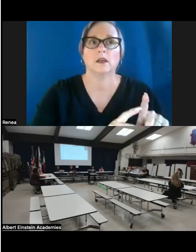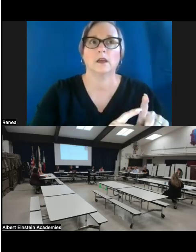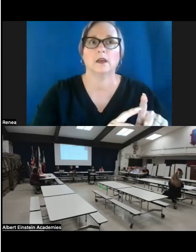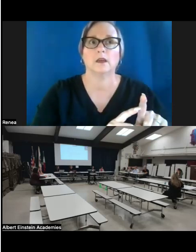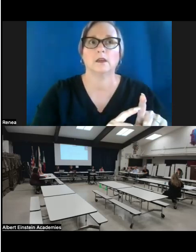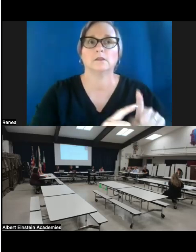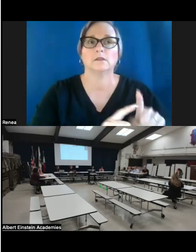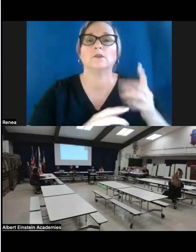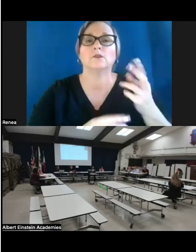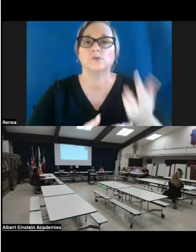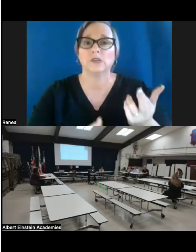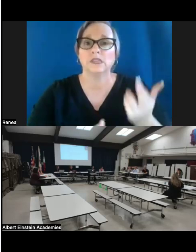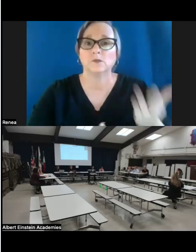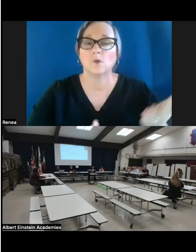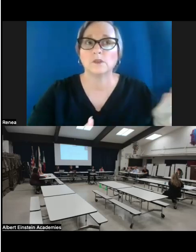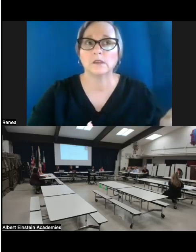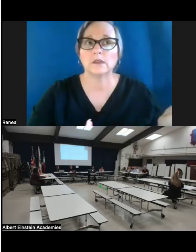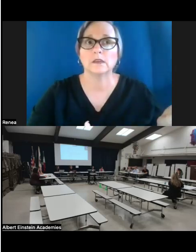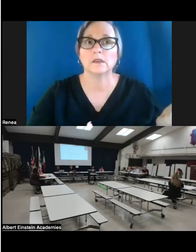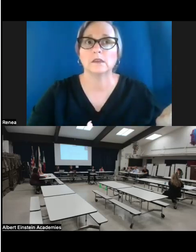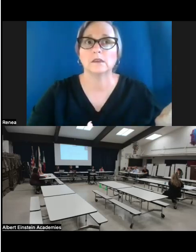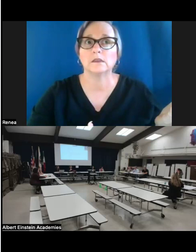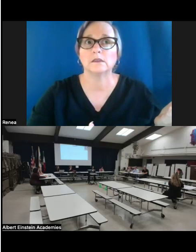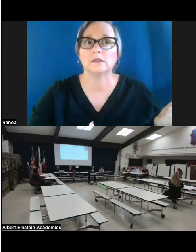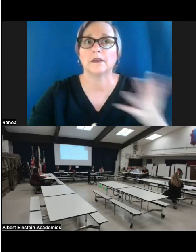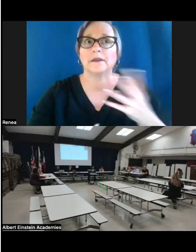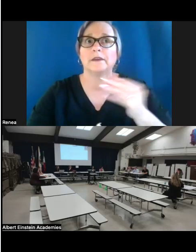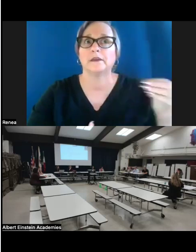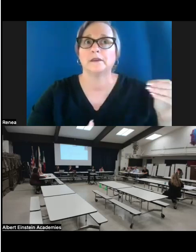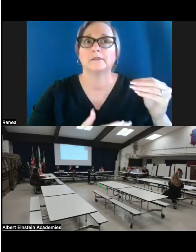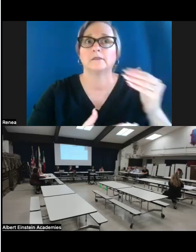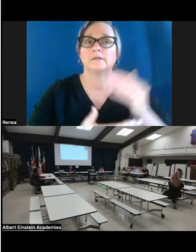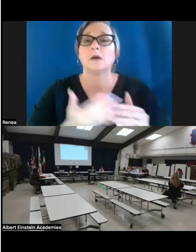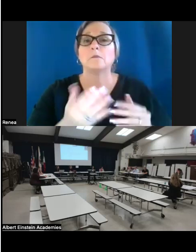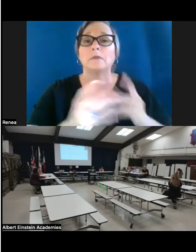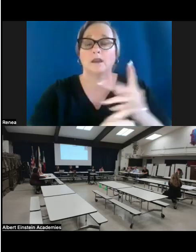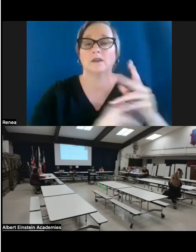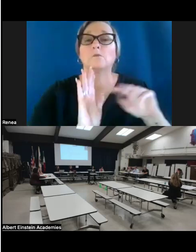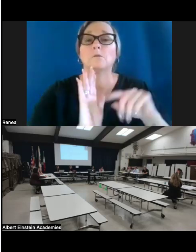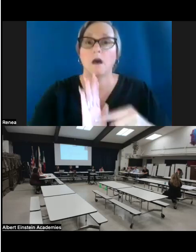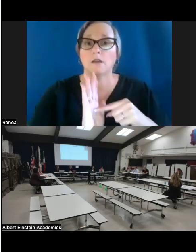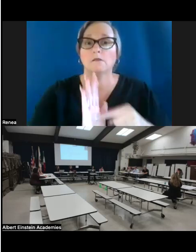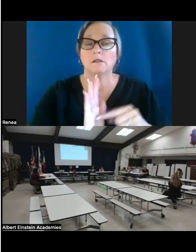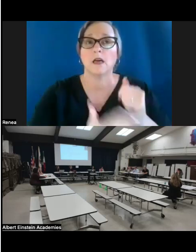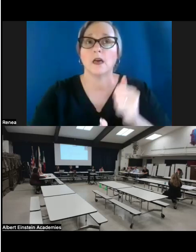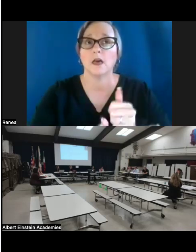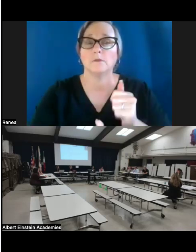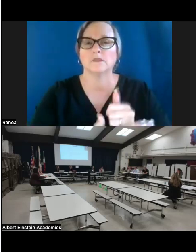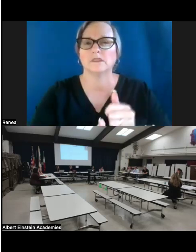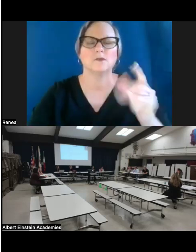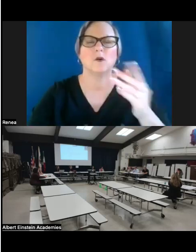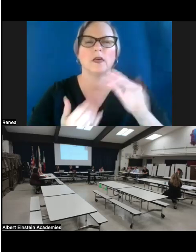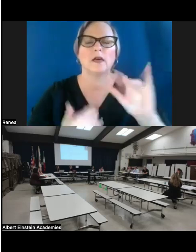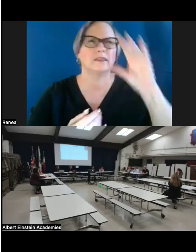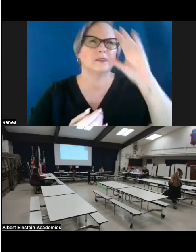resources and interventions in our mind. I think relationships are part of that, but